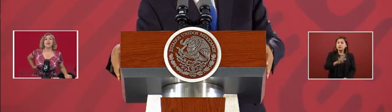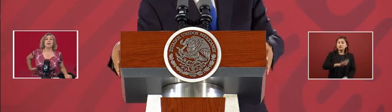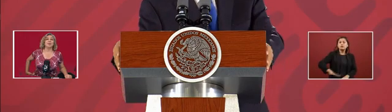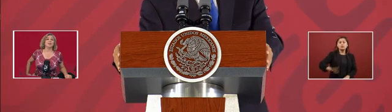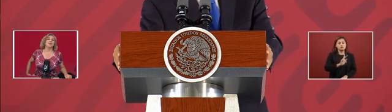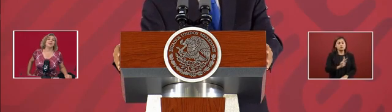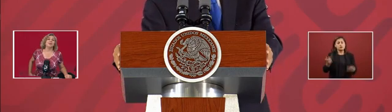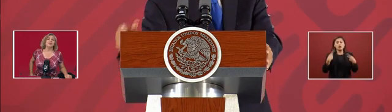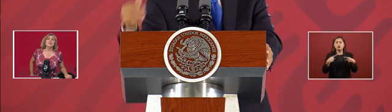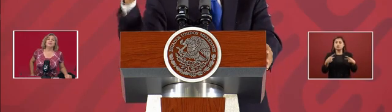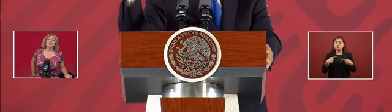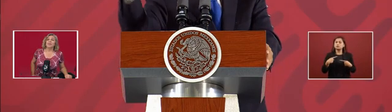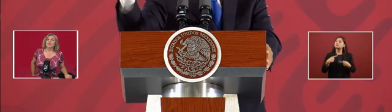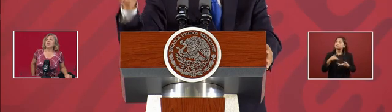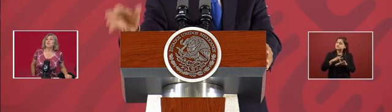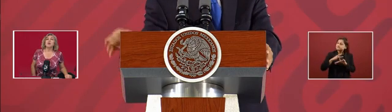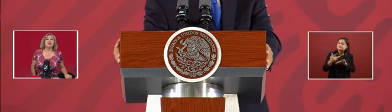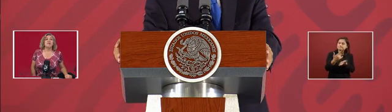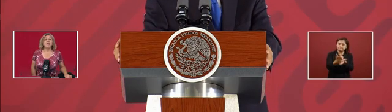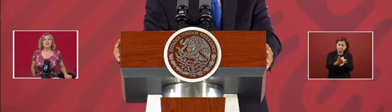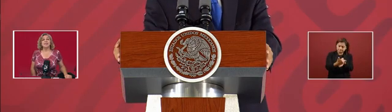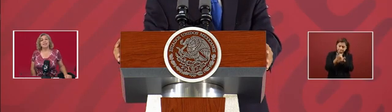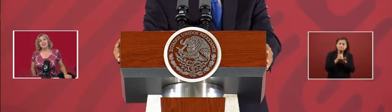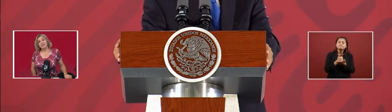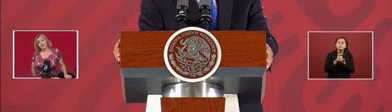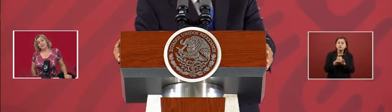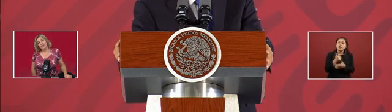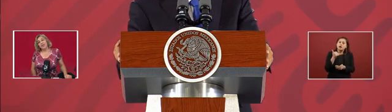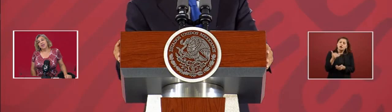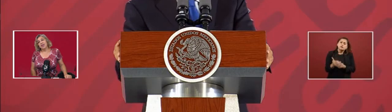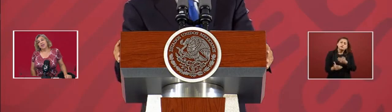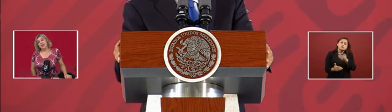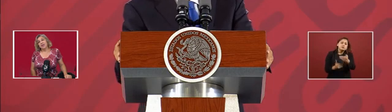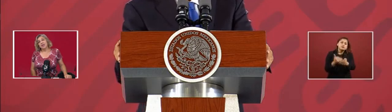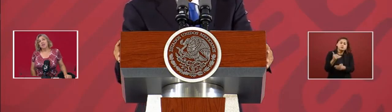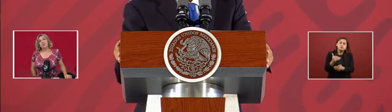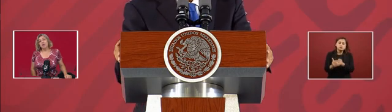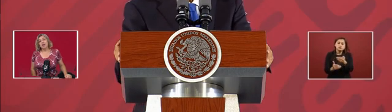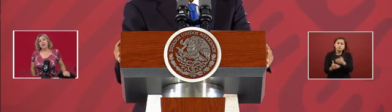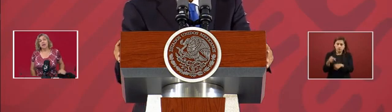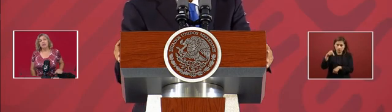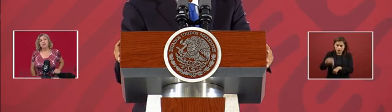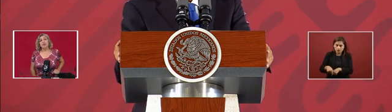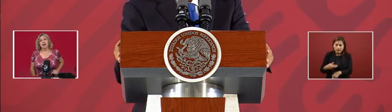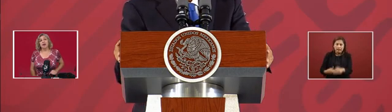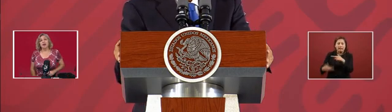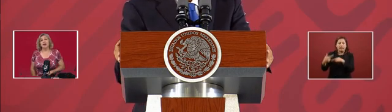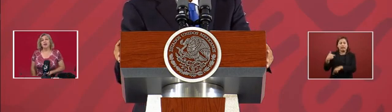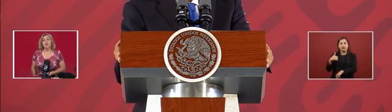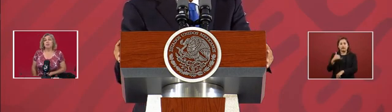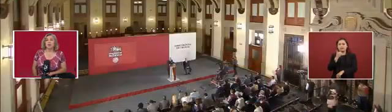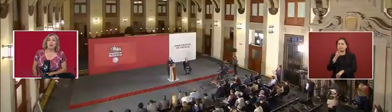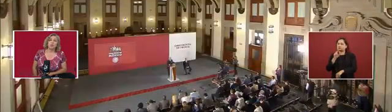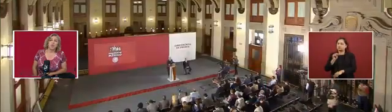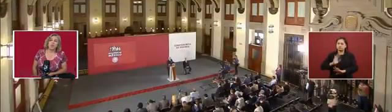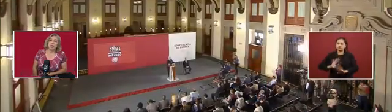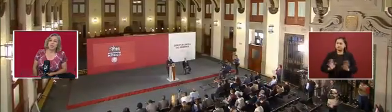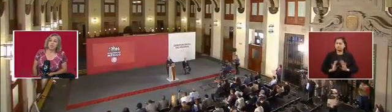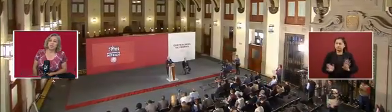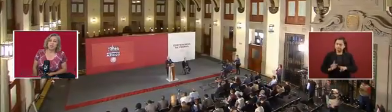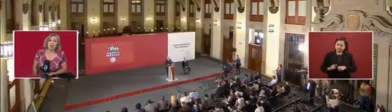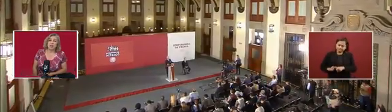consciente. in a Ya conscientious no es way. el tiempo de los acarreados, It's not the de las time consignas. like of La gente the se tiene que mover por su